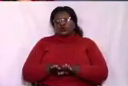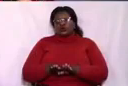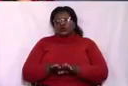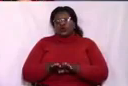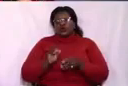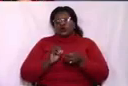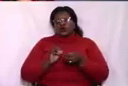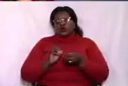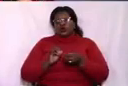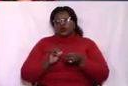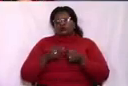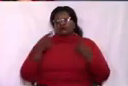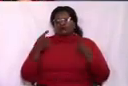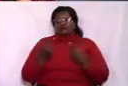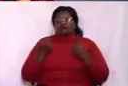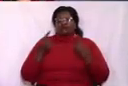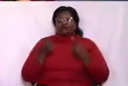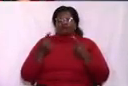you, the viewers.